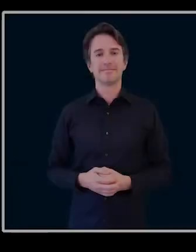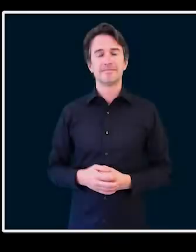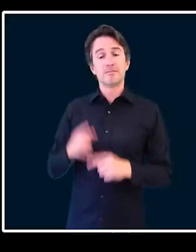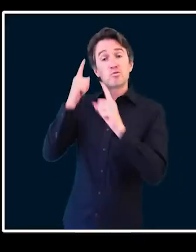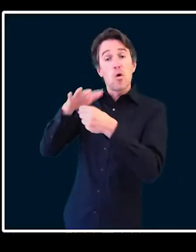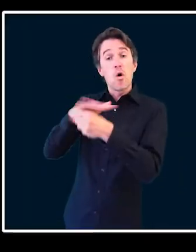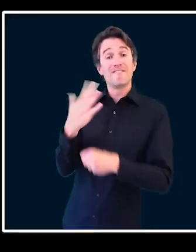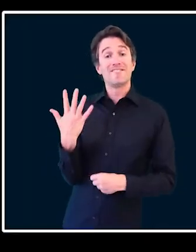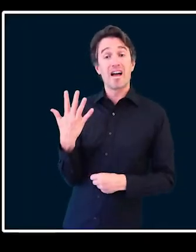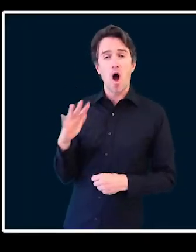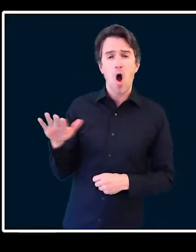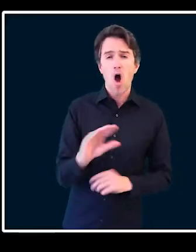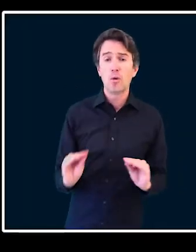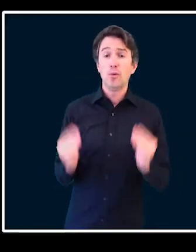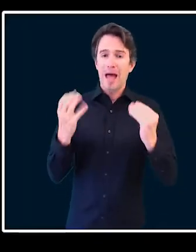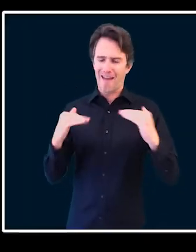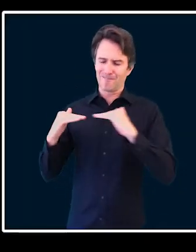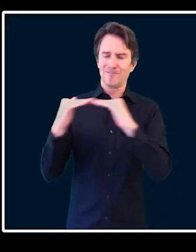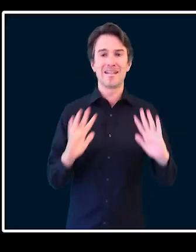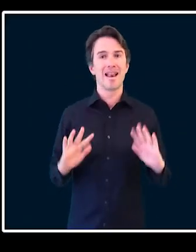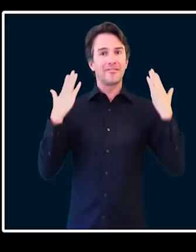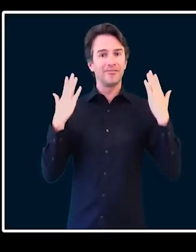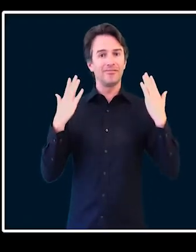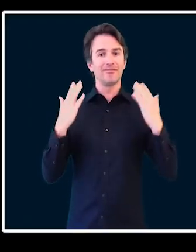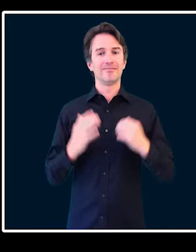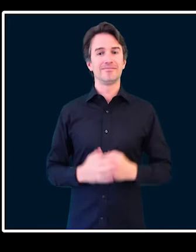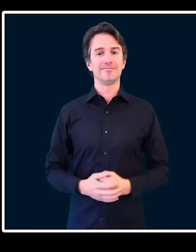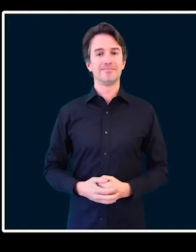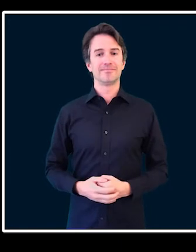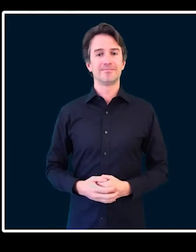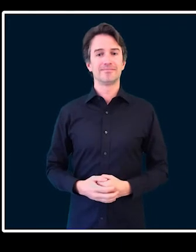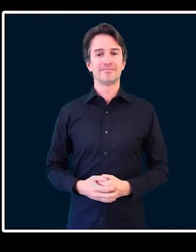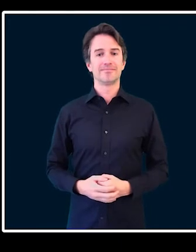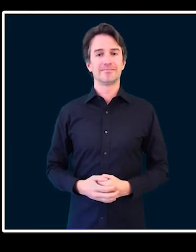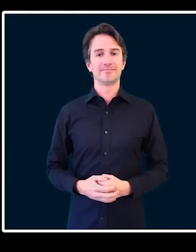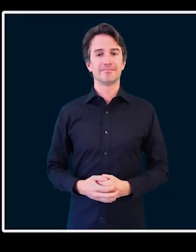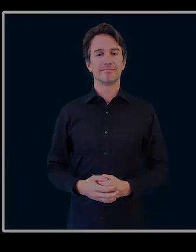Goal Area 5, every child has an equitable chance in life. Read the full